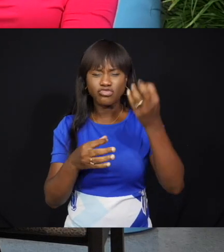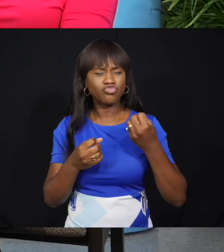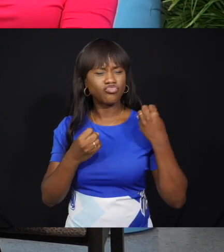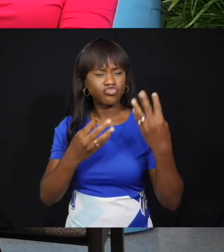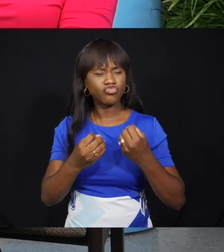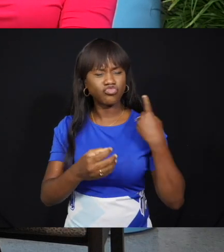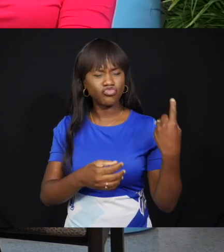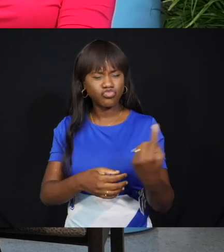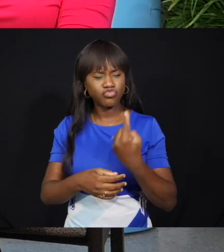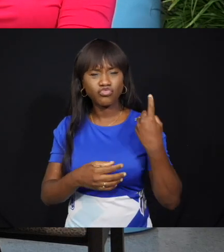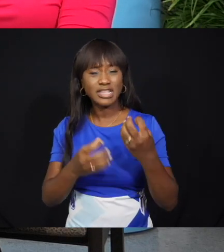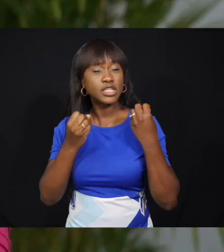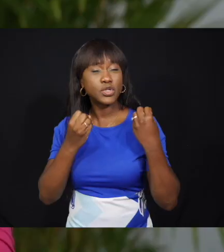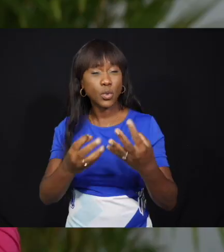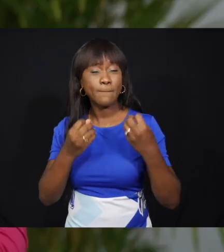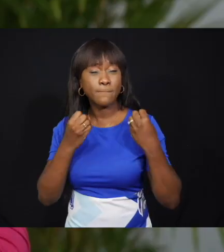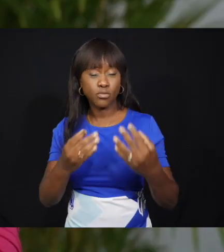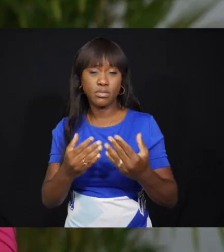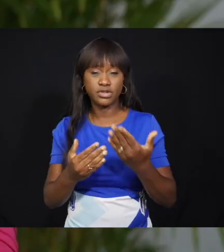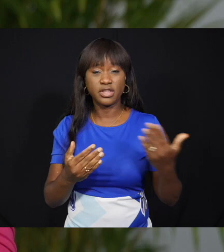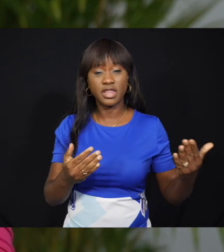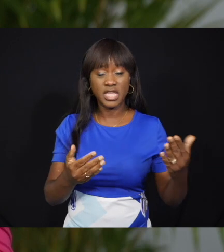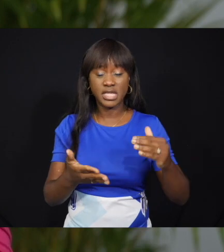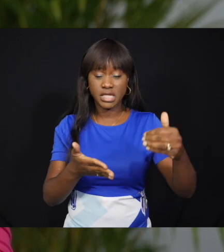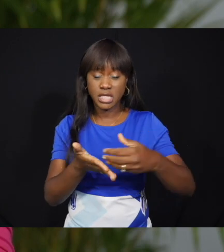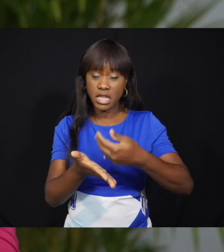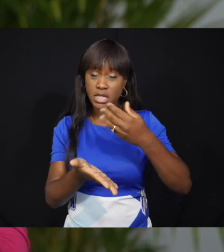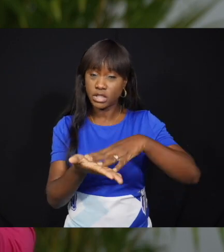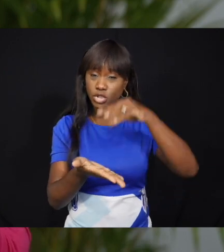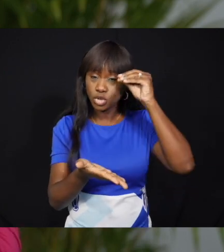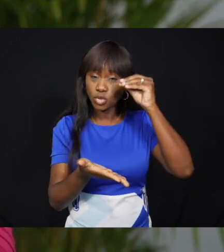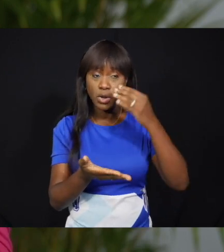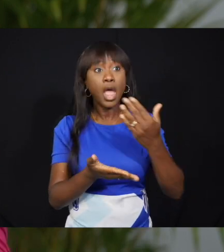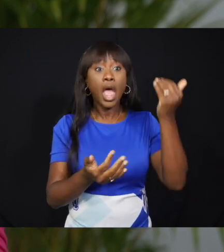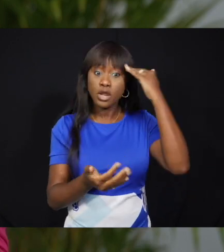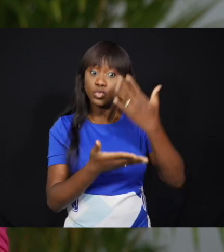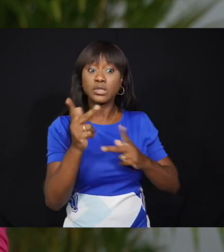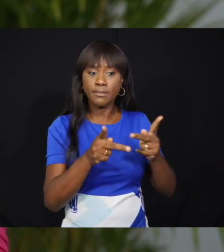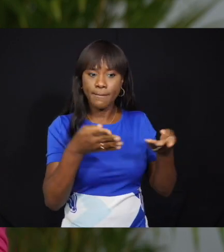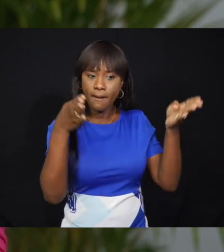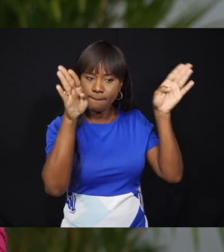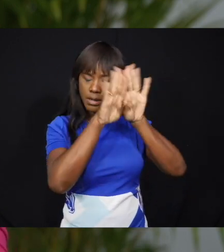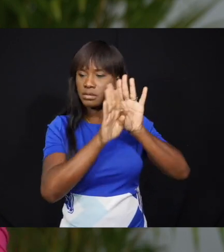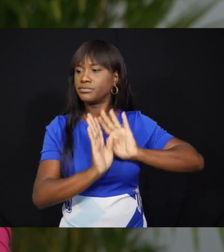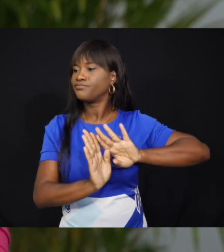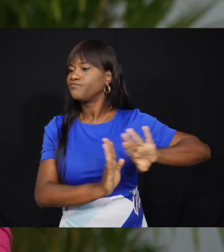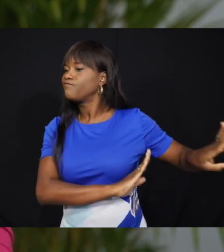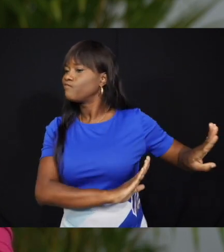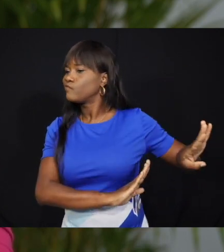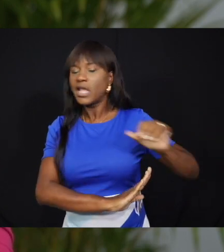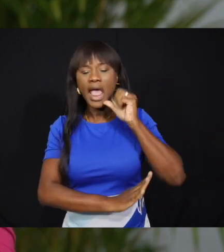Remain open. And when we just say open, I mean to infinite possibilities. Don't just